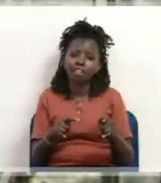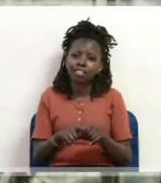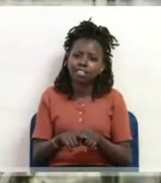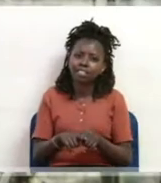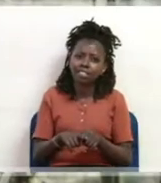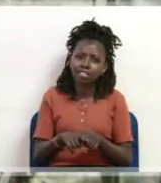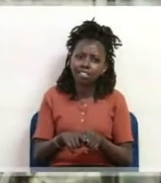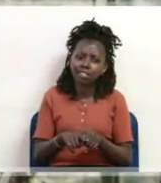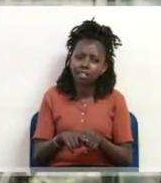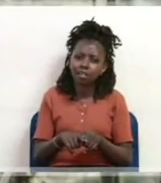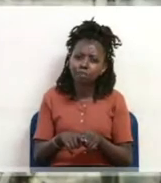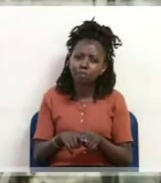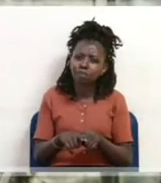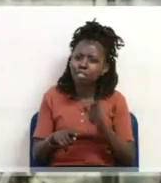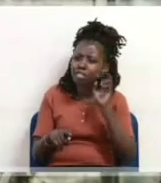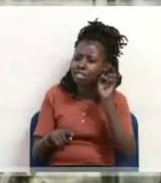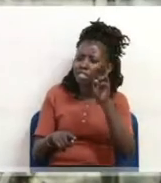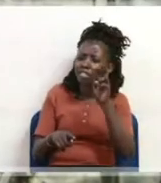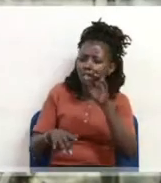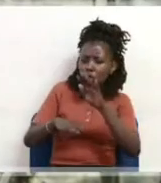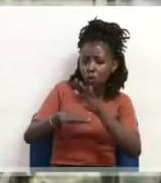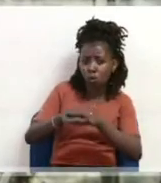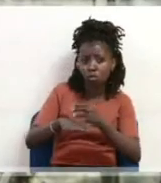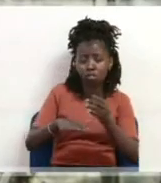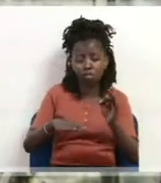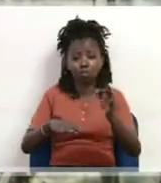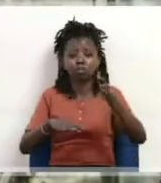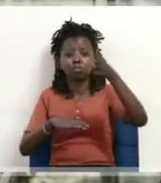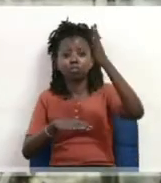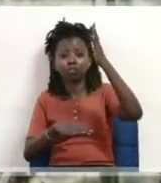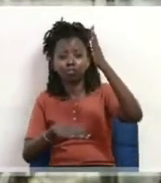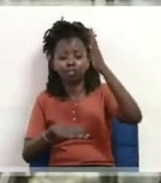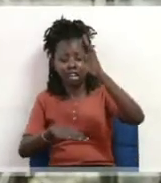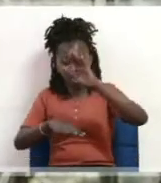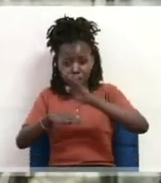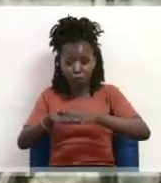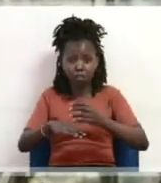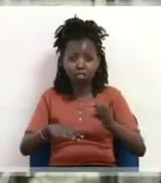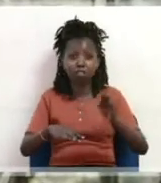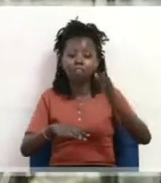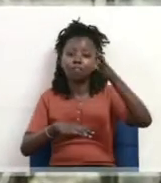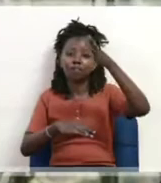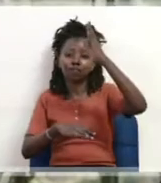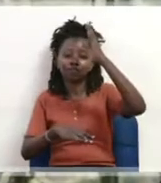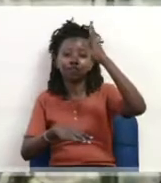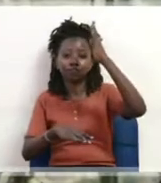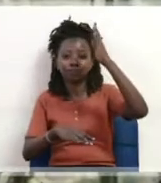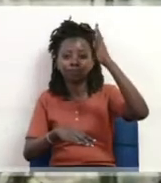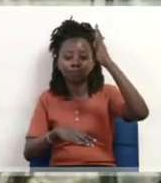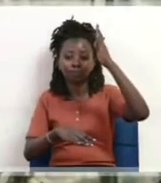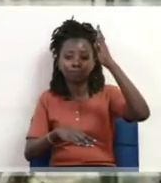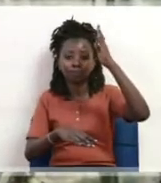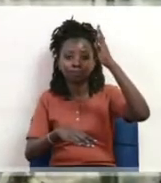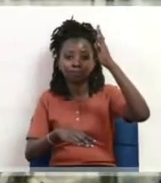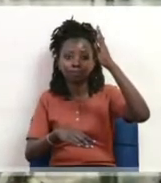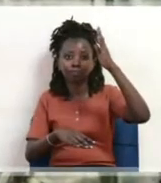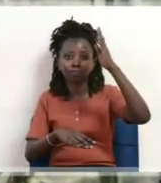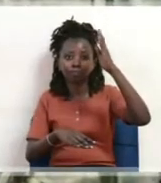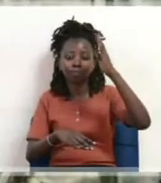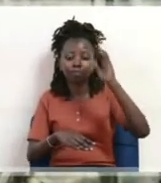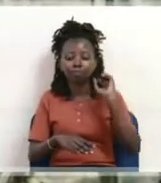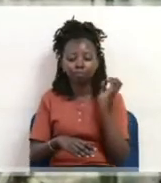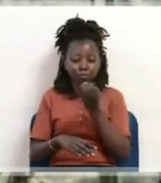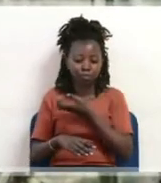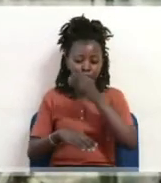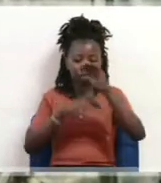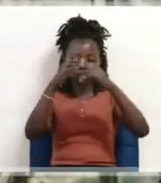has done. The goodness of the Lord. The goodness of the Lord. Our Heavenly